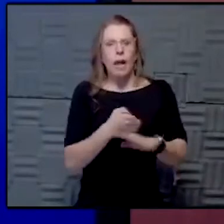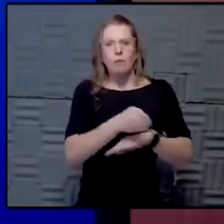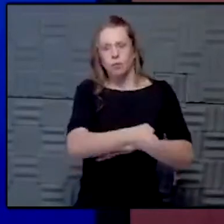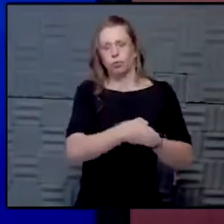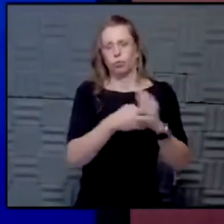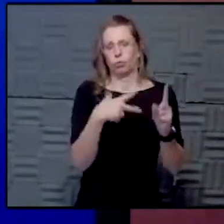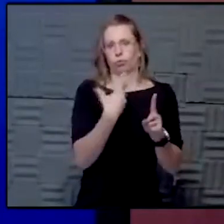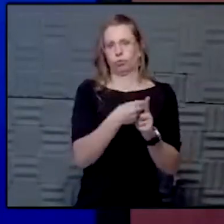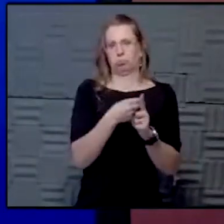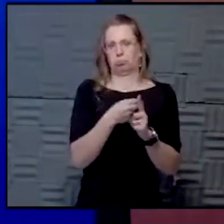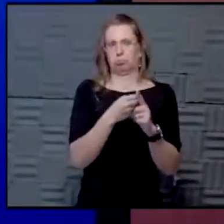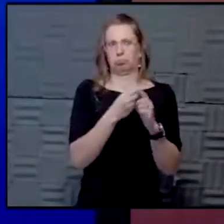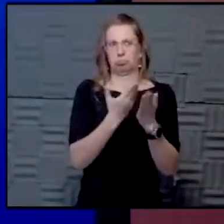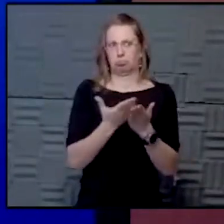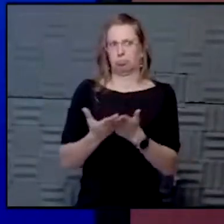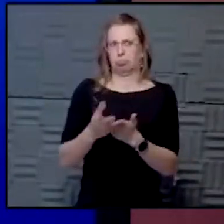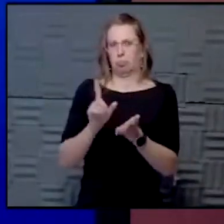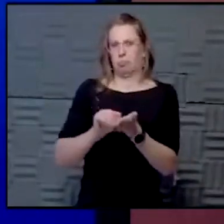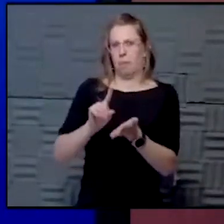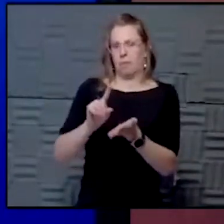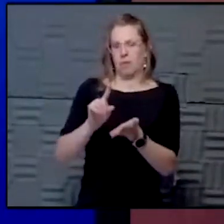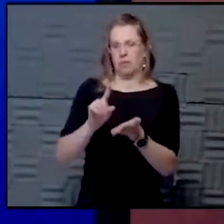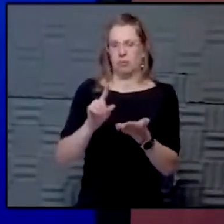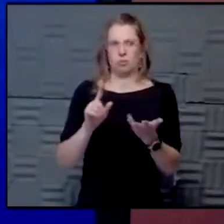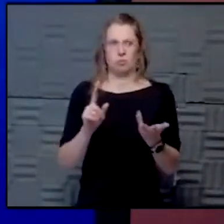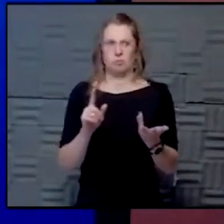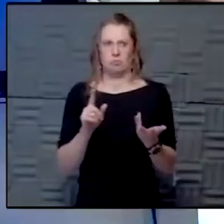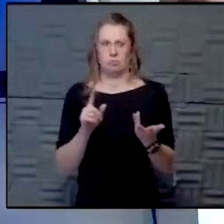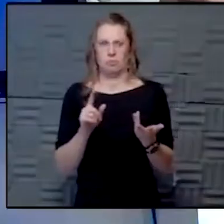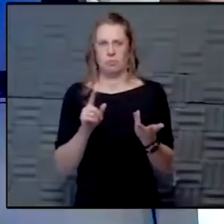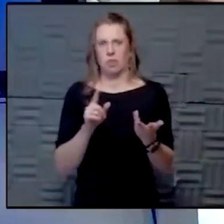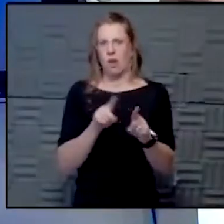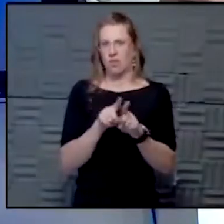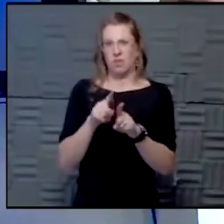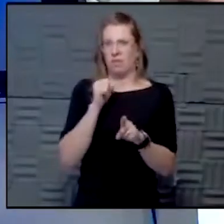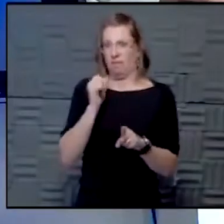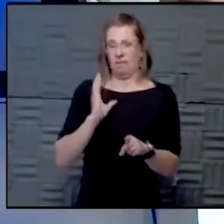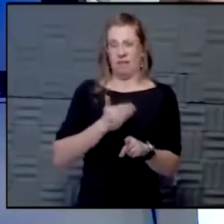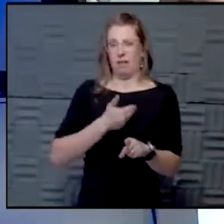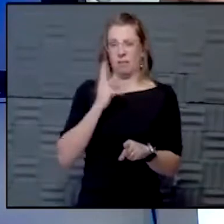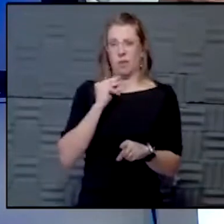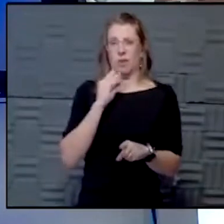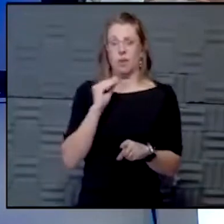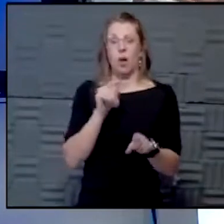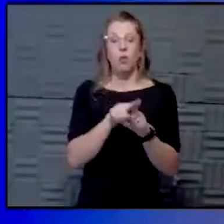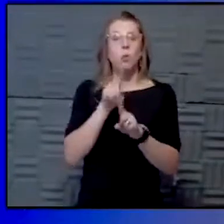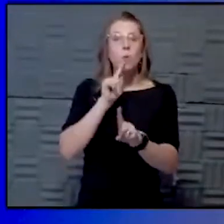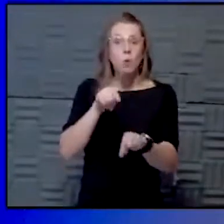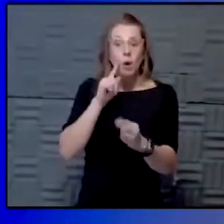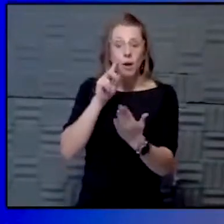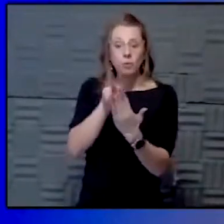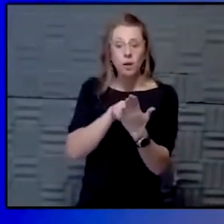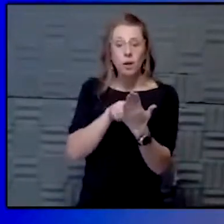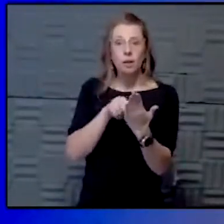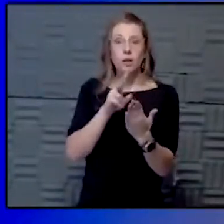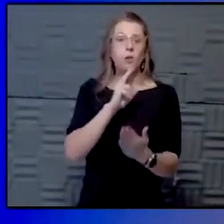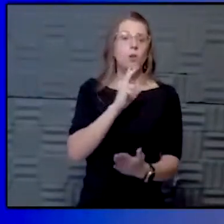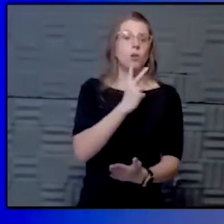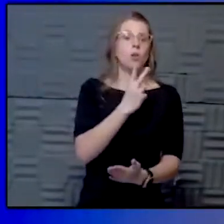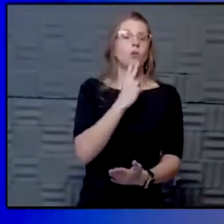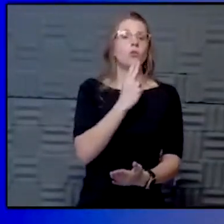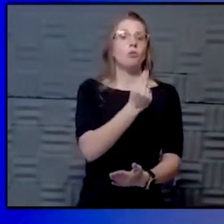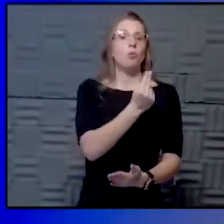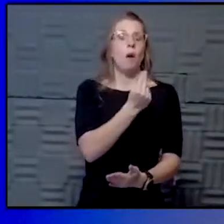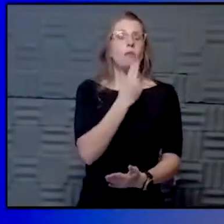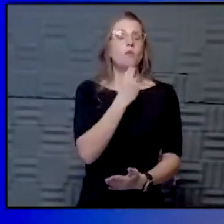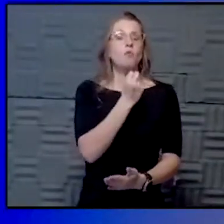any evidence out there that's been published, and not in our experience either. And from what I saw today in the reports, that group from 12 to 15